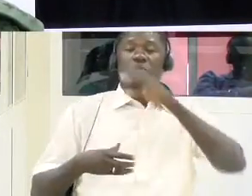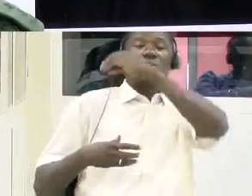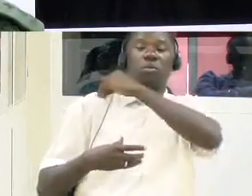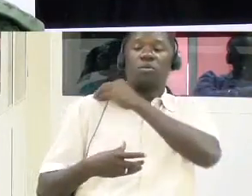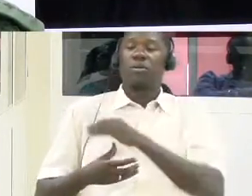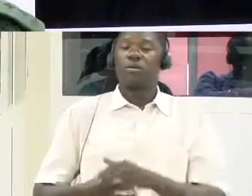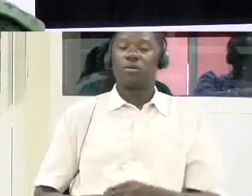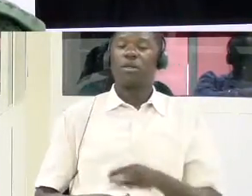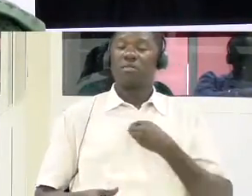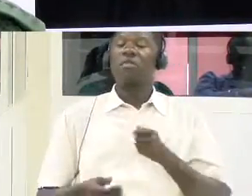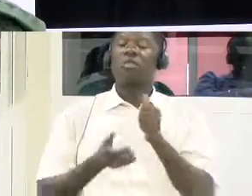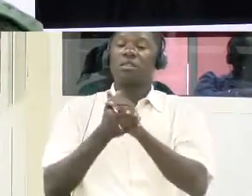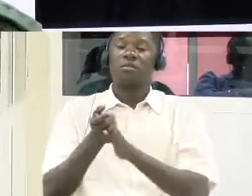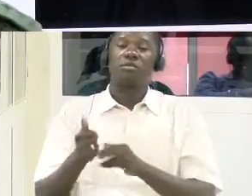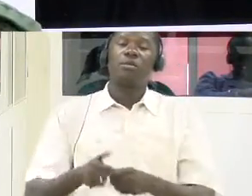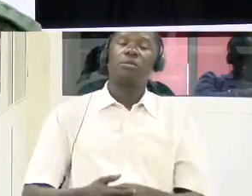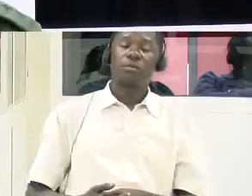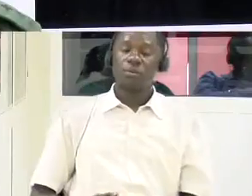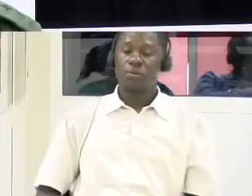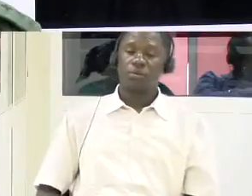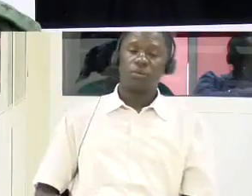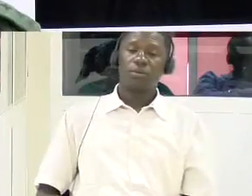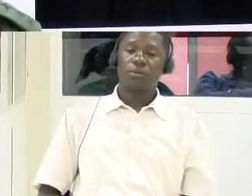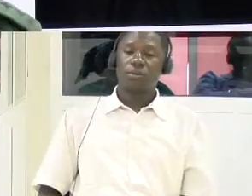will give me money as much as I want.